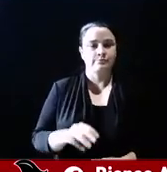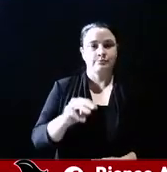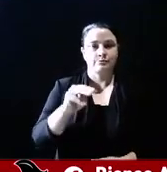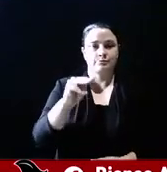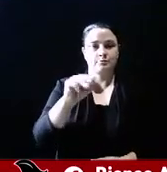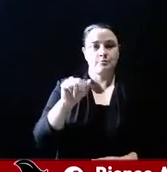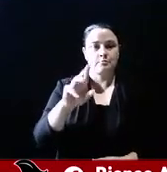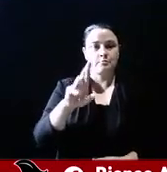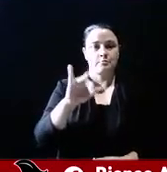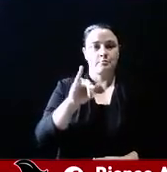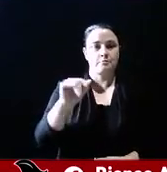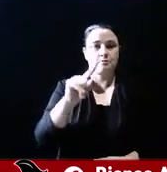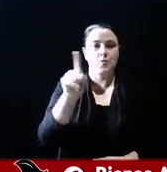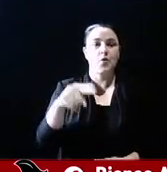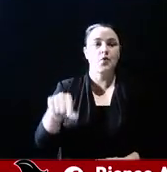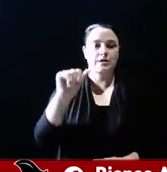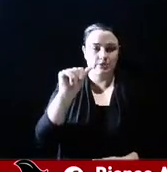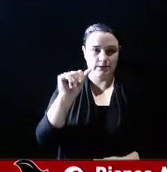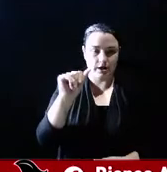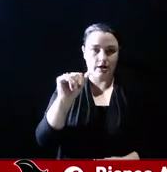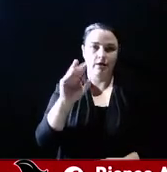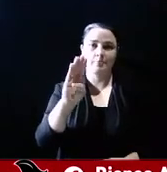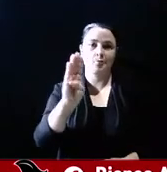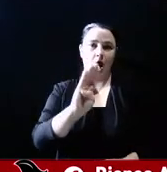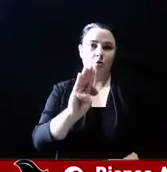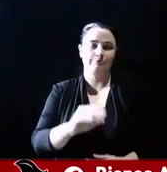Maritza Kiara Brown.